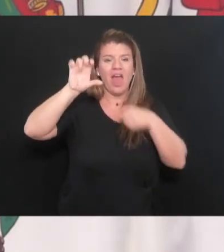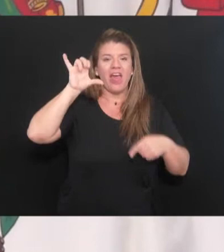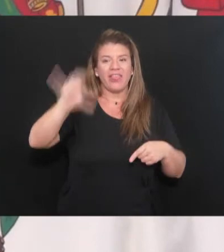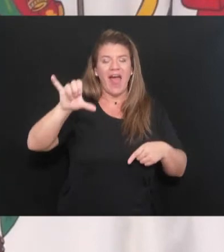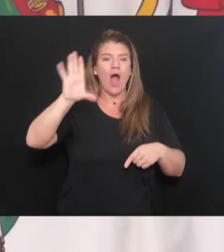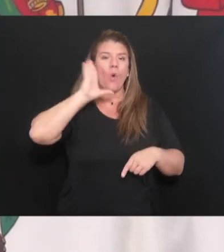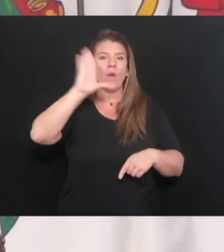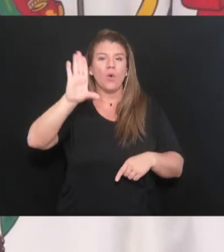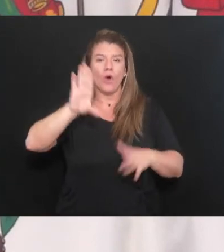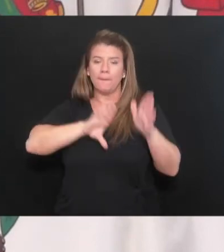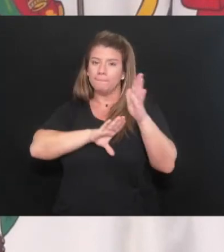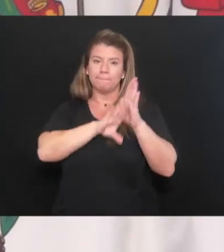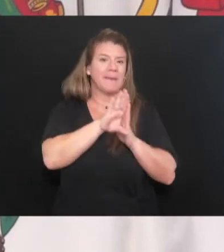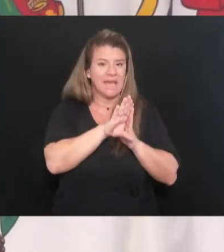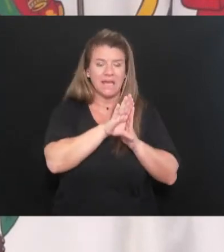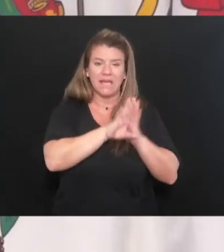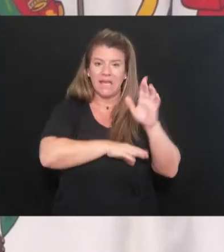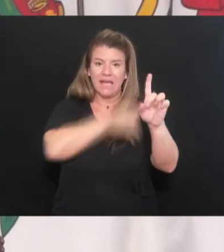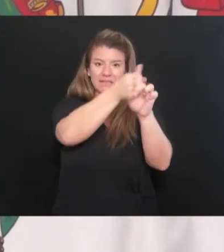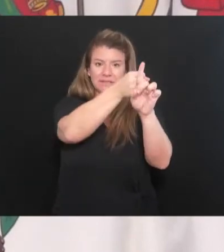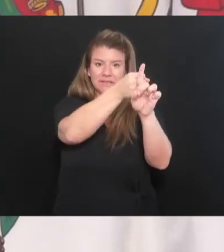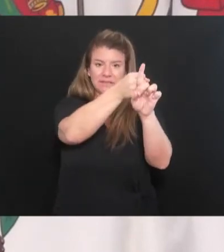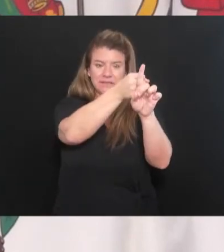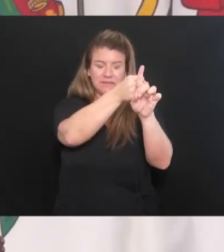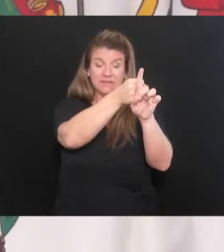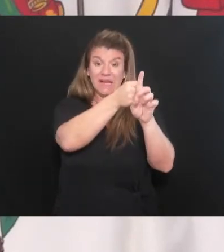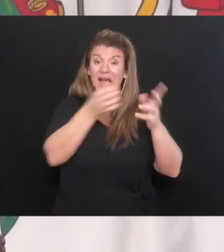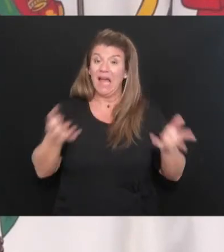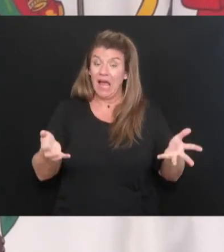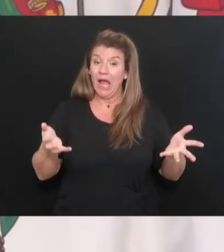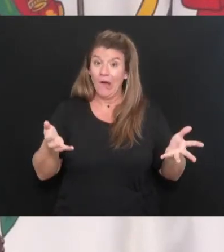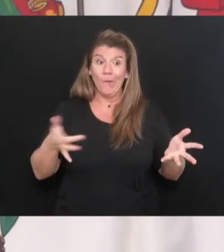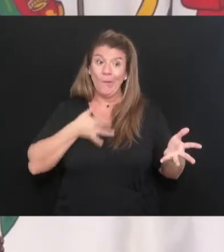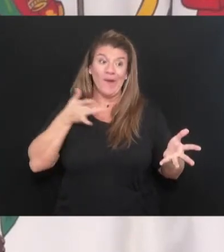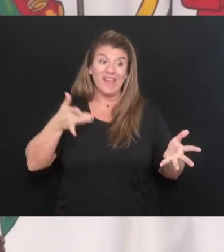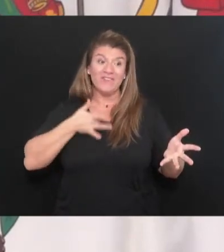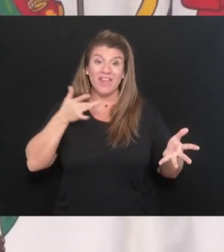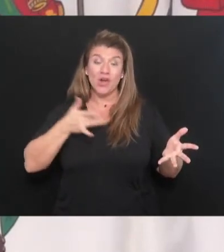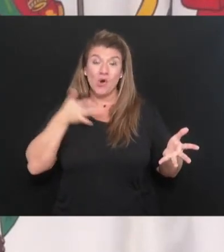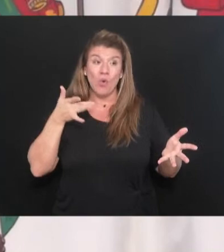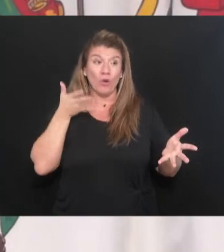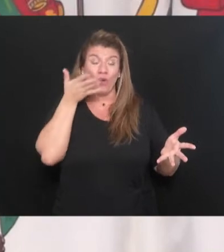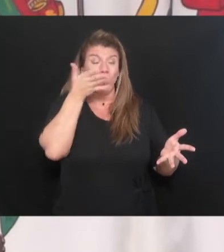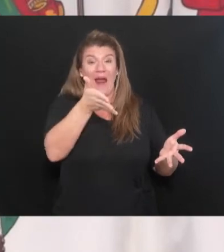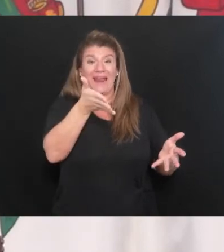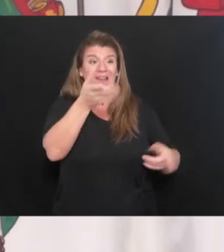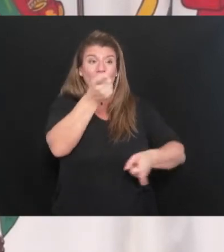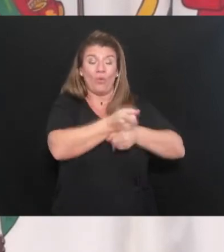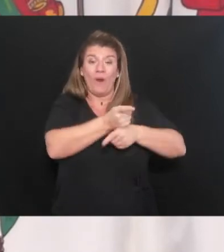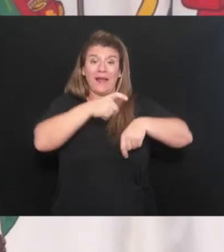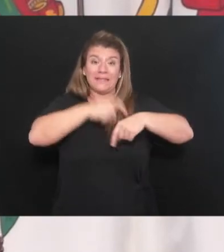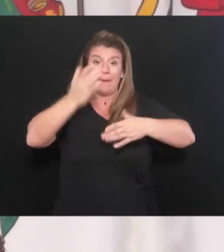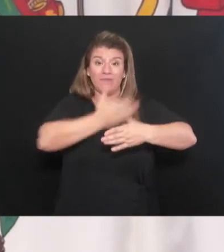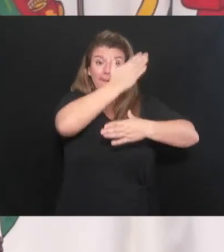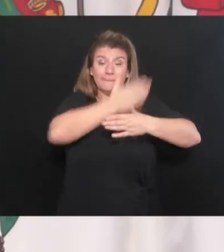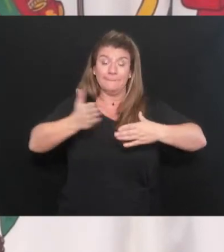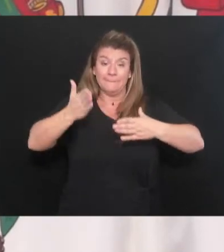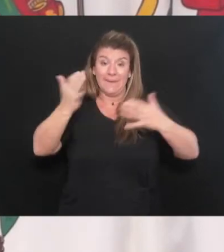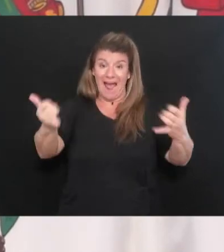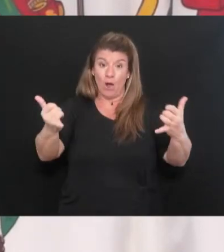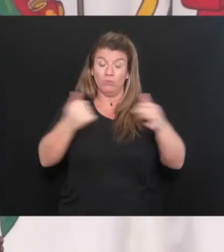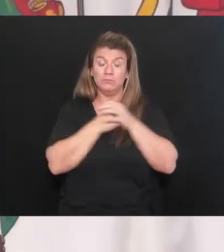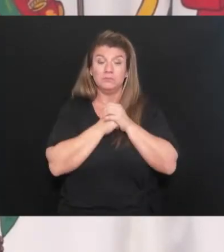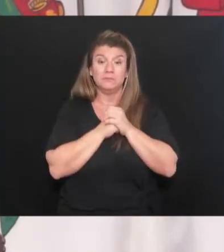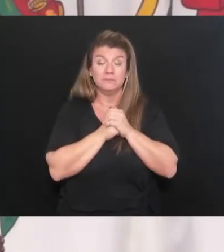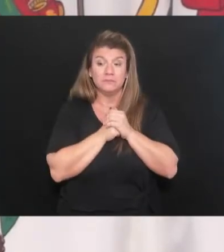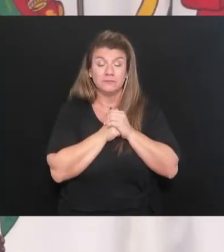reach our peak. We think that we're right in that window right now. And as